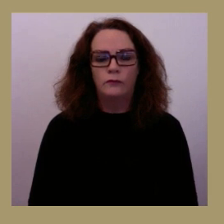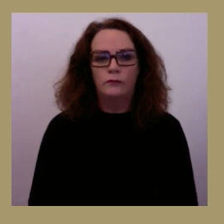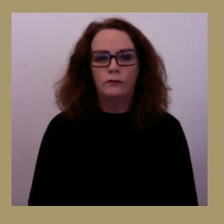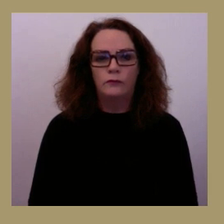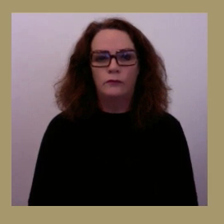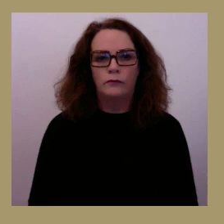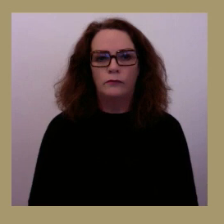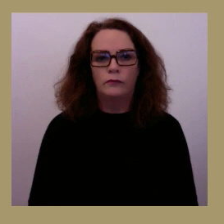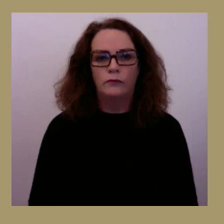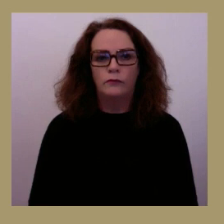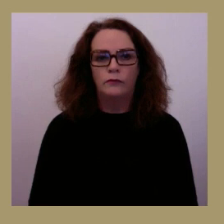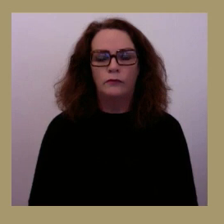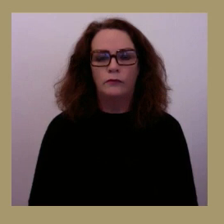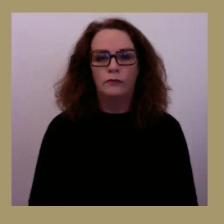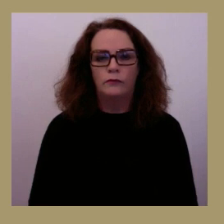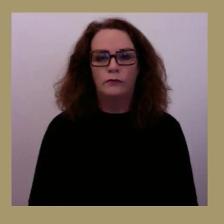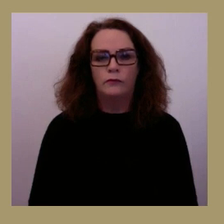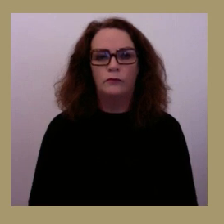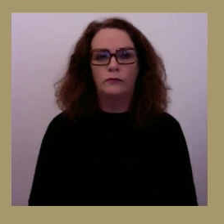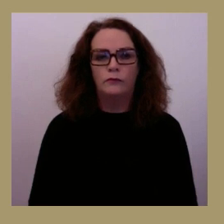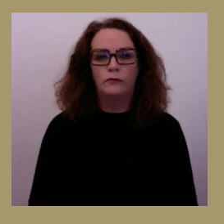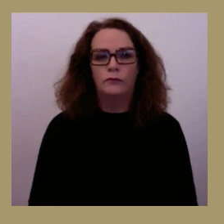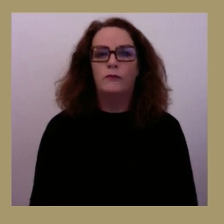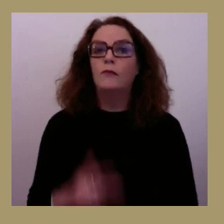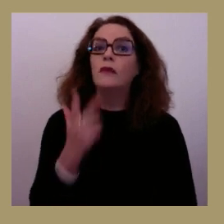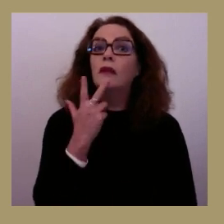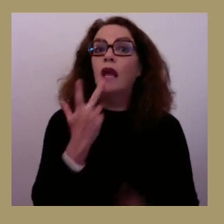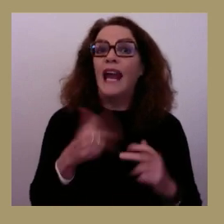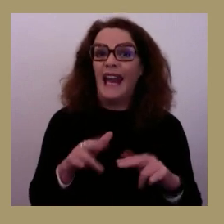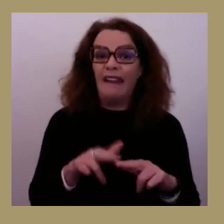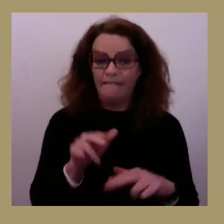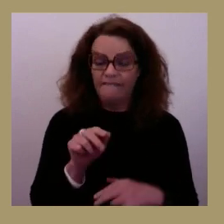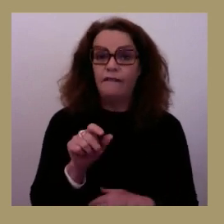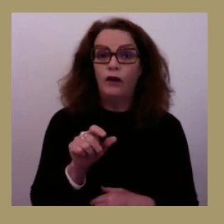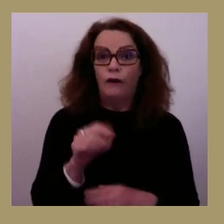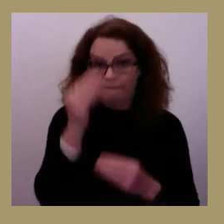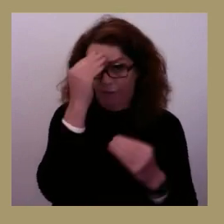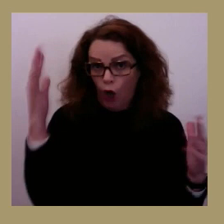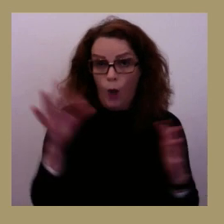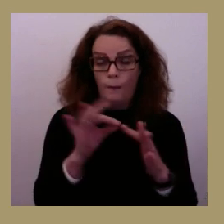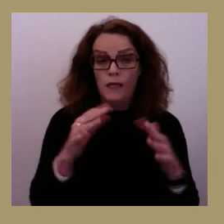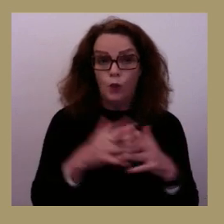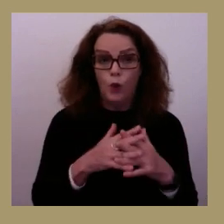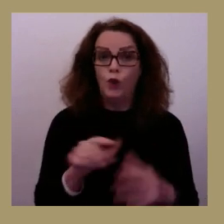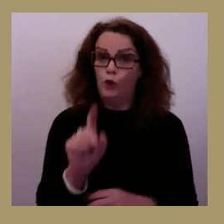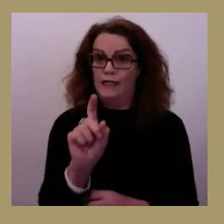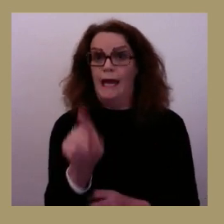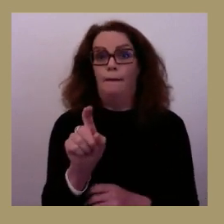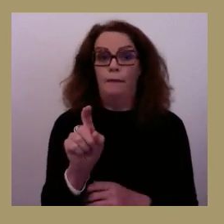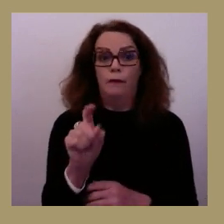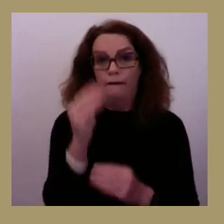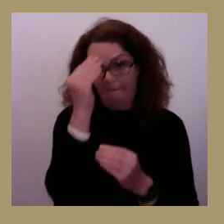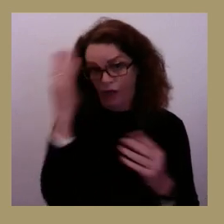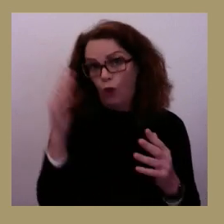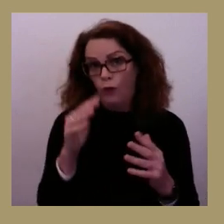Wait for that to load. So essentially the customer taps on forgotten password. They will then put in their email